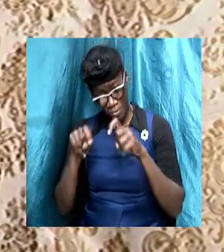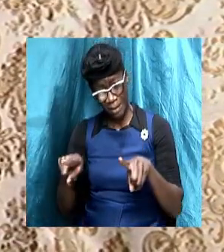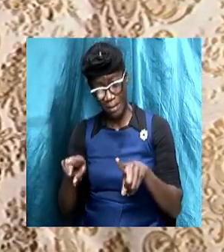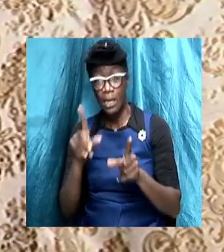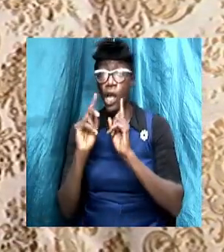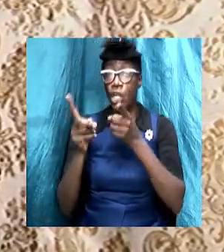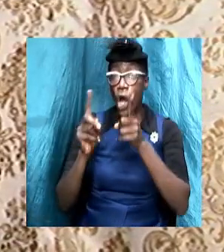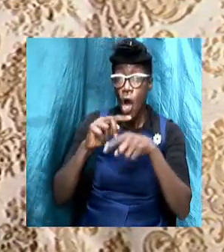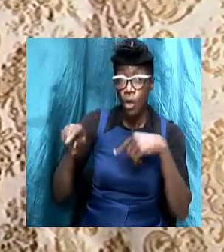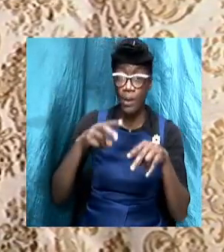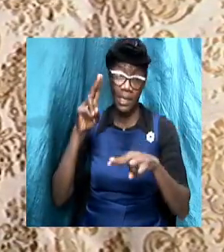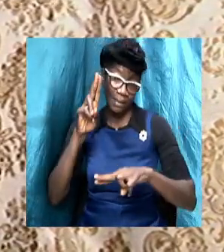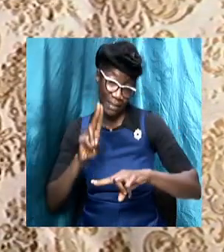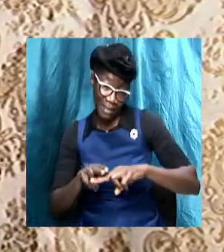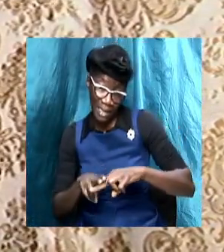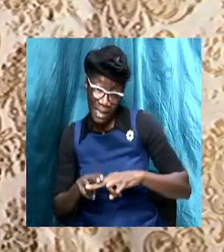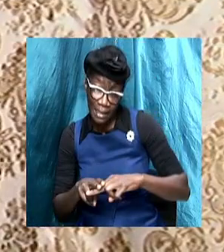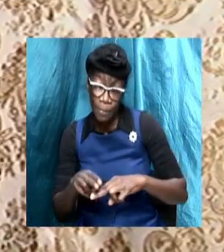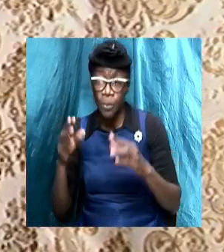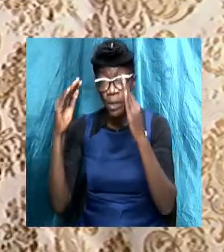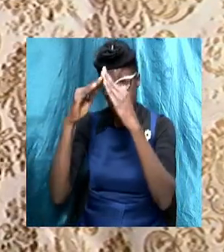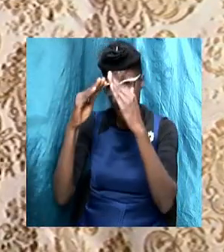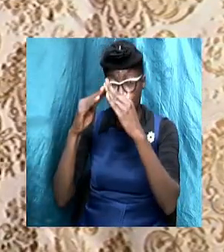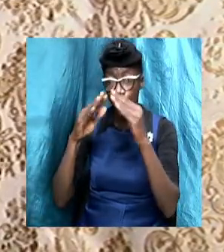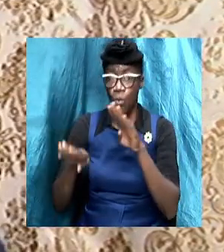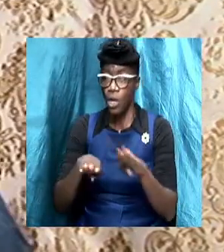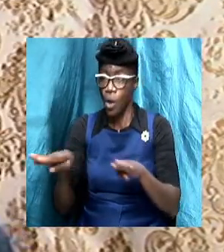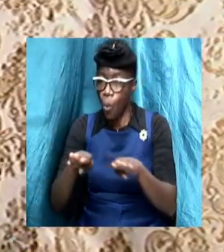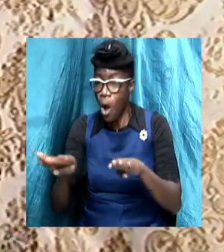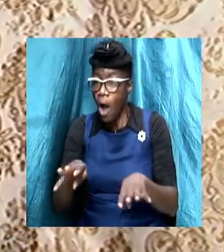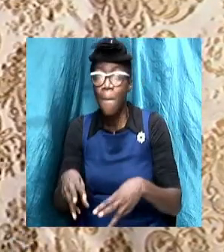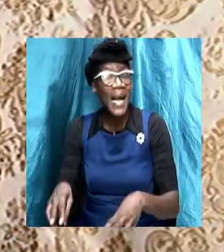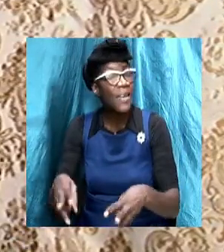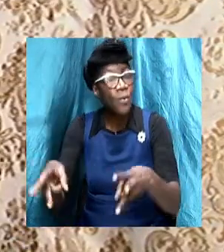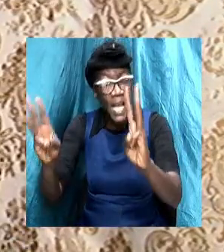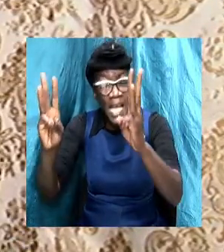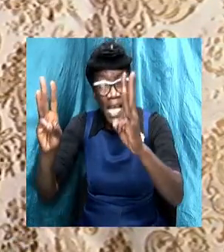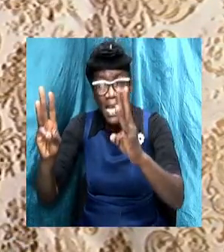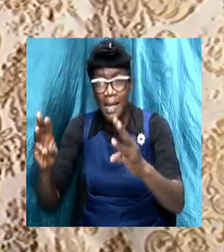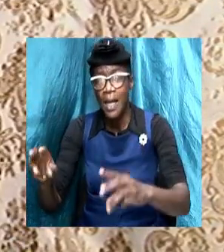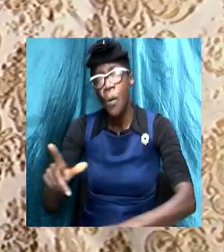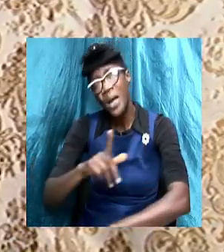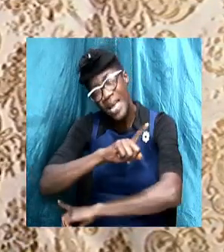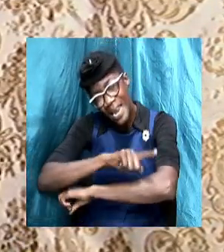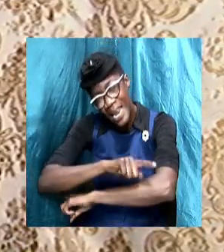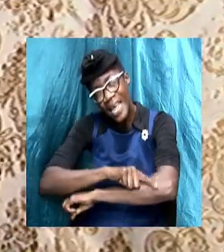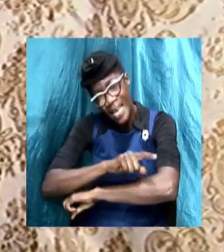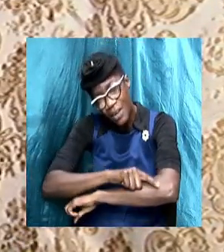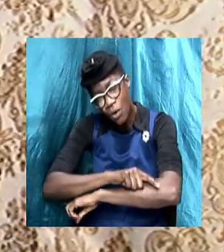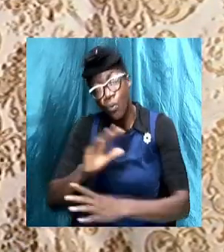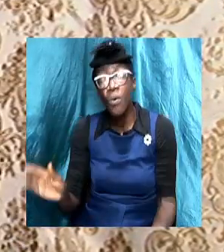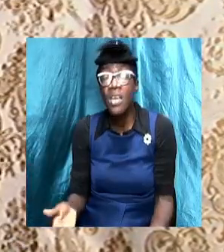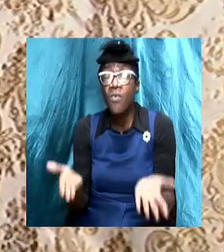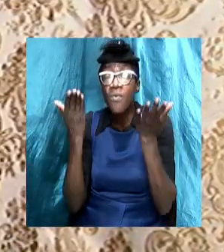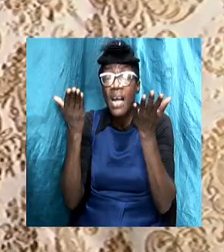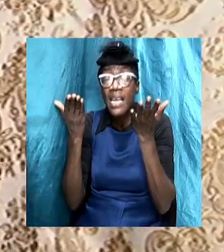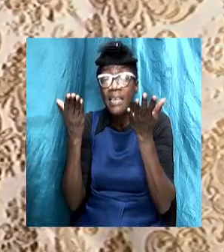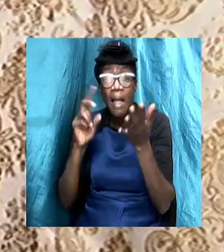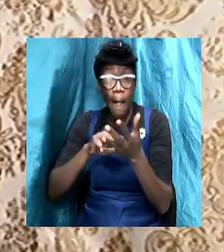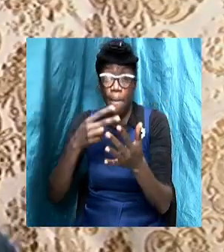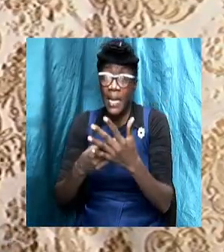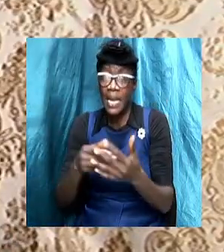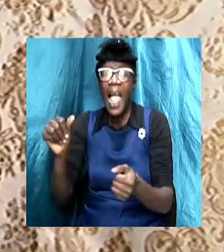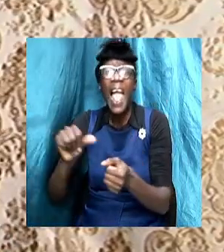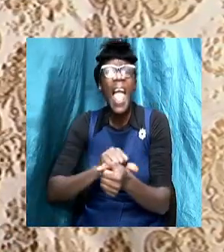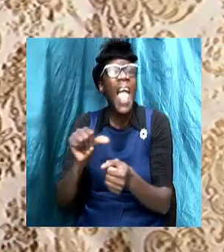in our house and when we walk by the way, and when we lie down, and when we rise up. In other words, at every point in our lives